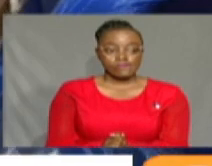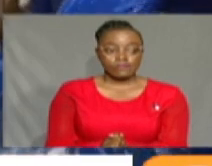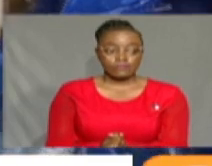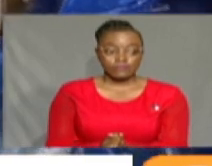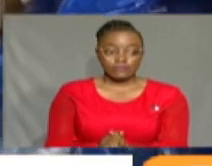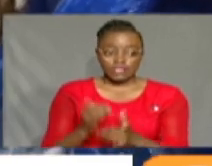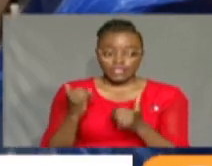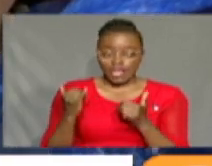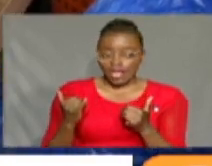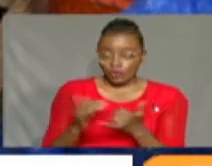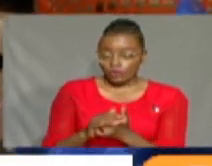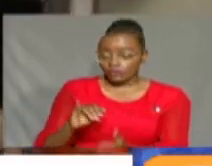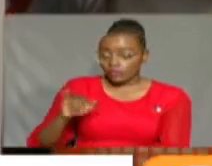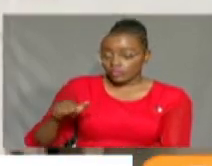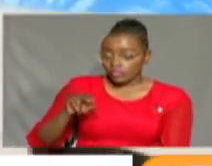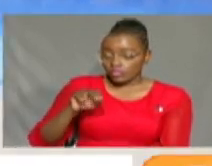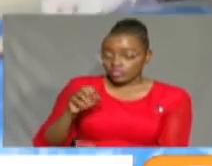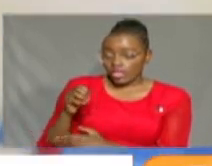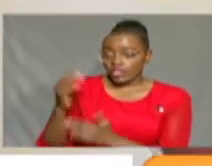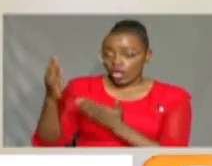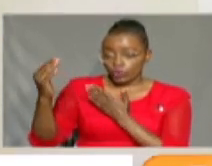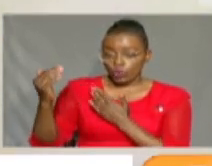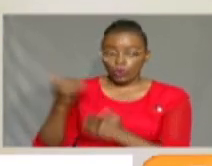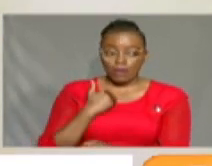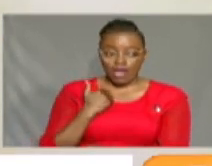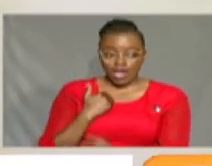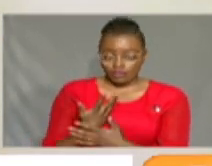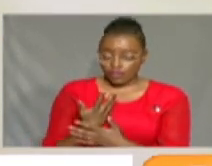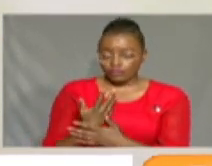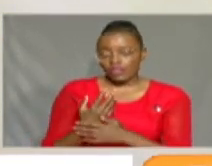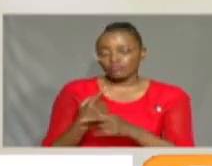For now though, Janet can only hope for